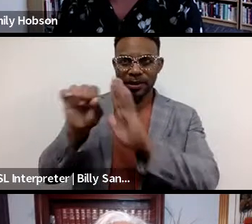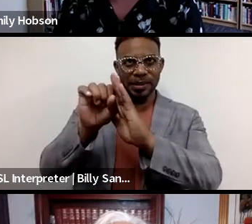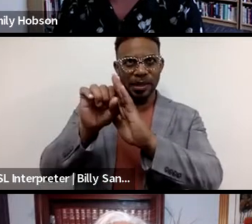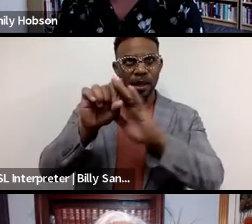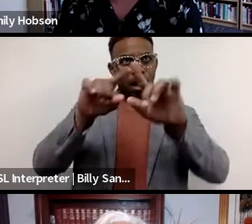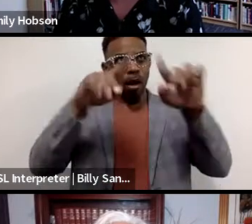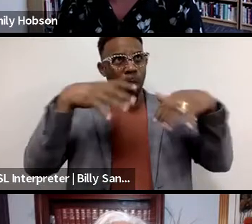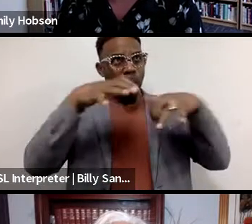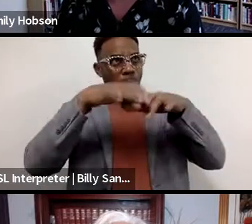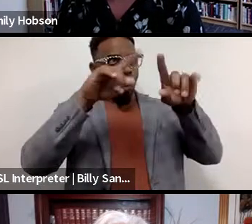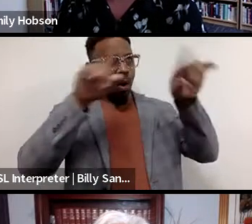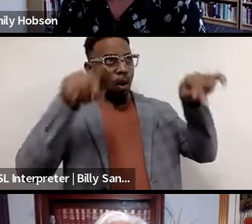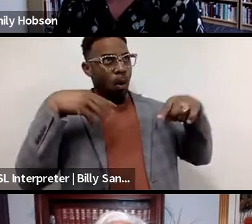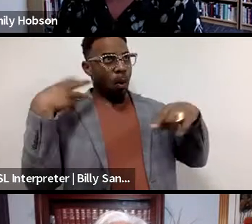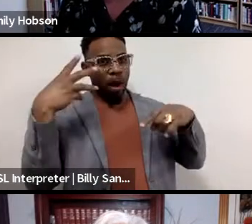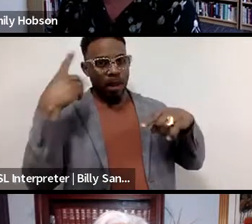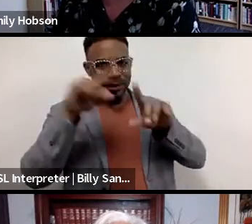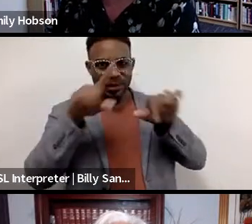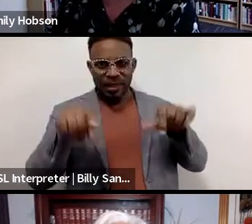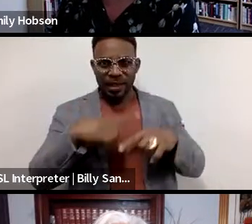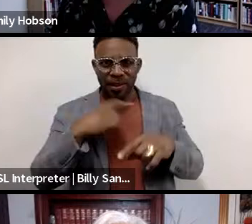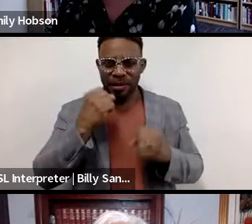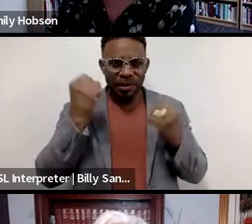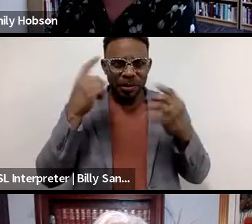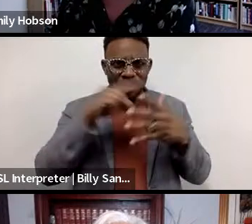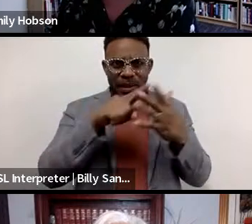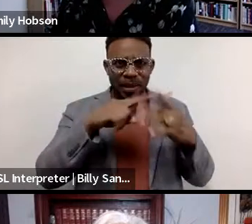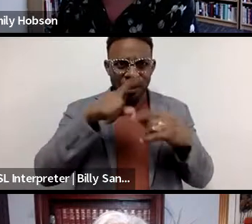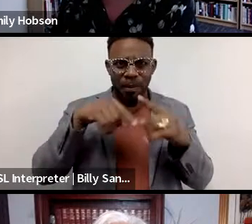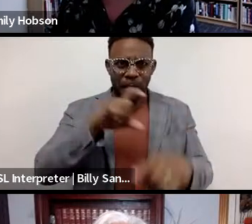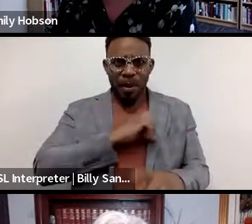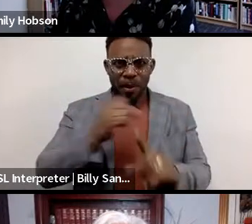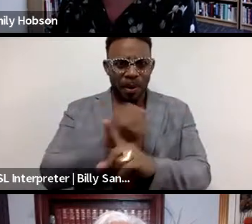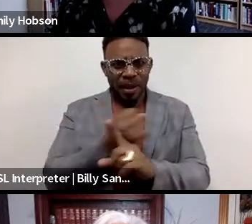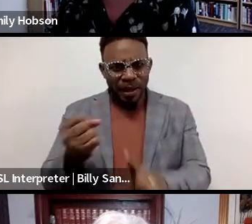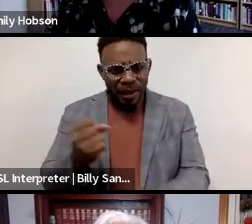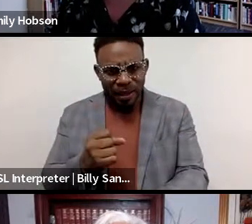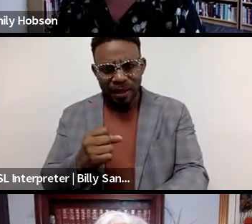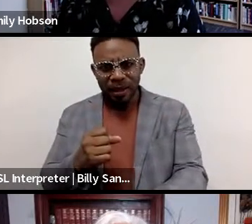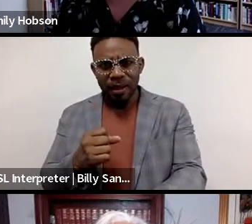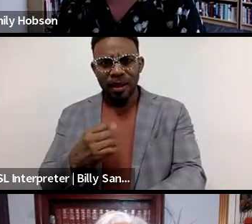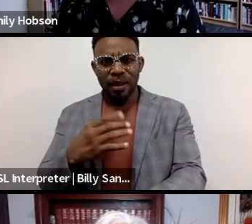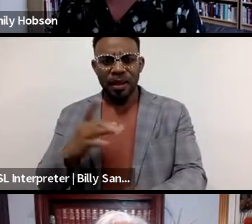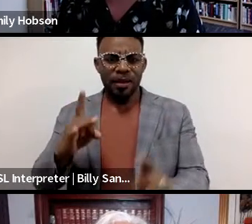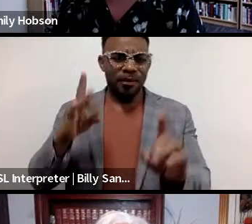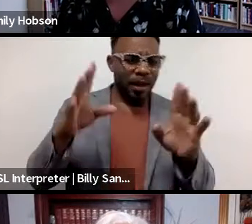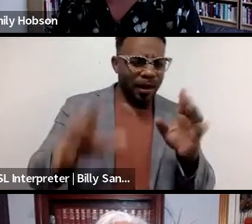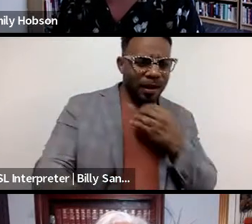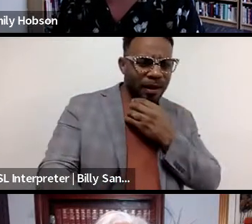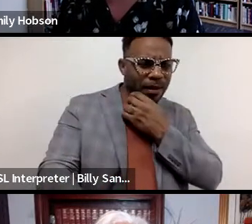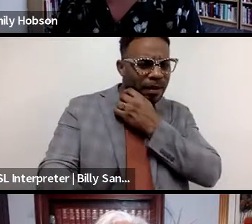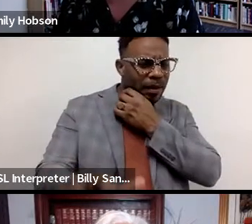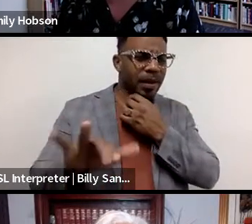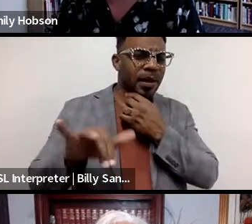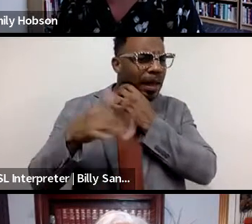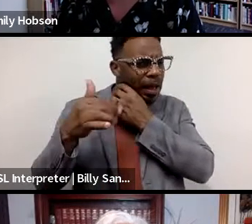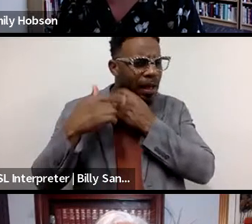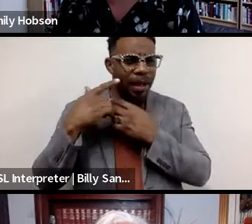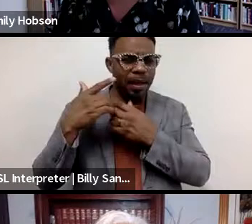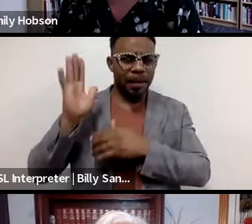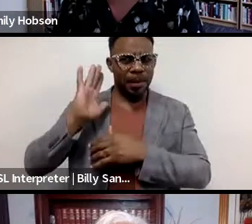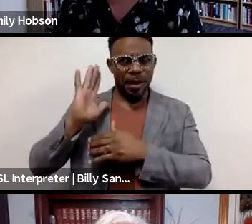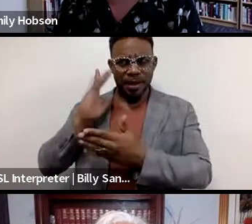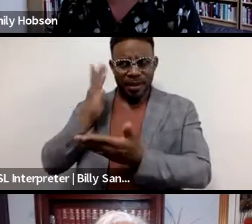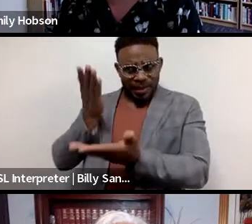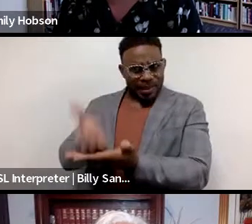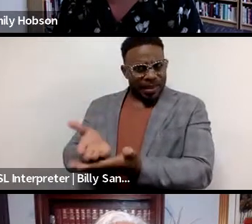on Washington signs, for example, that there were so many of them were about police brutality and violence, right? So how there's this past that's